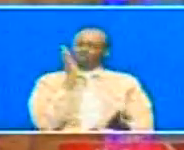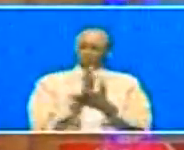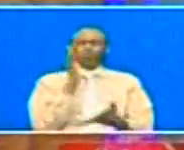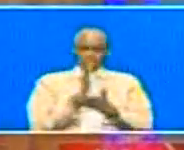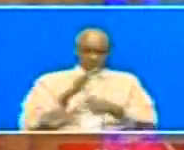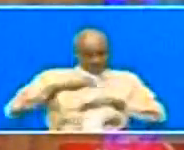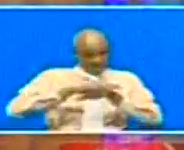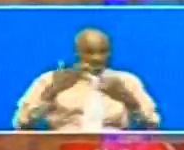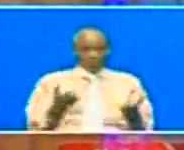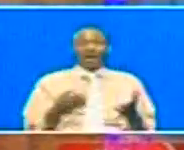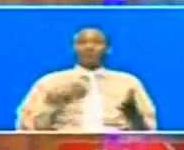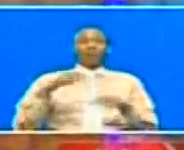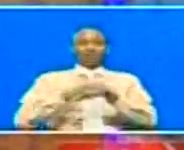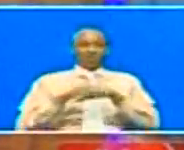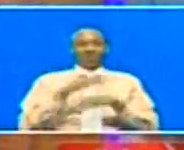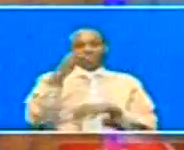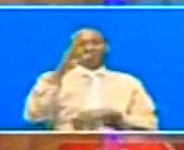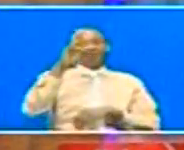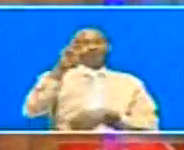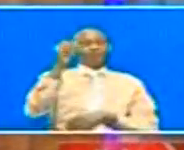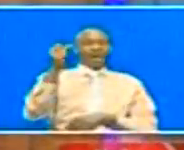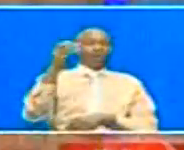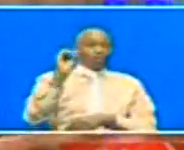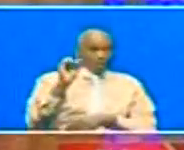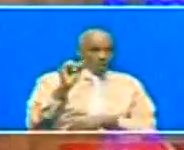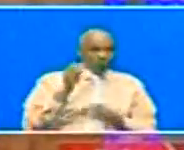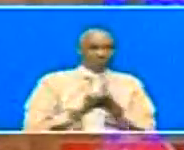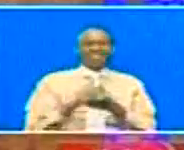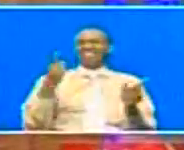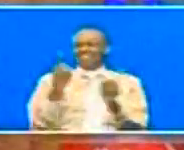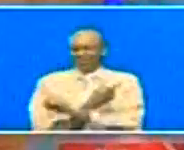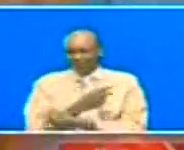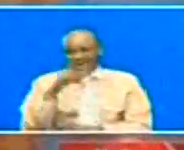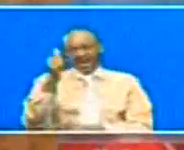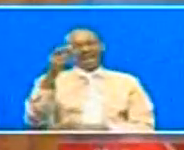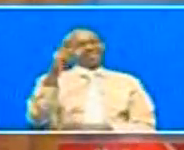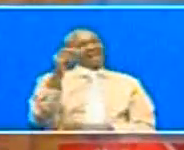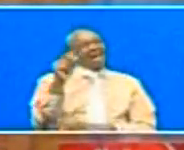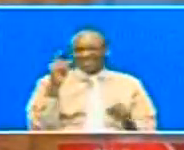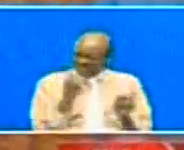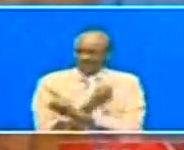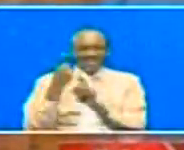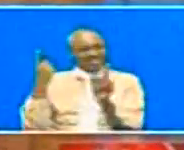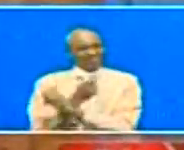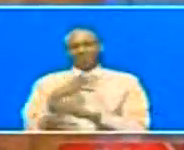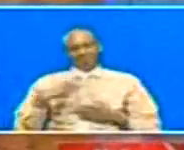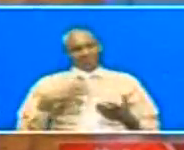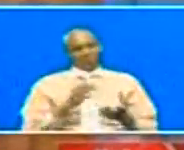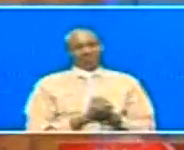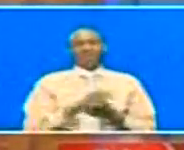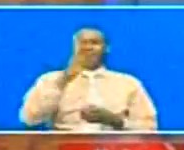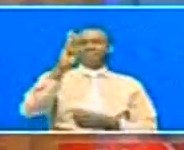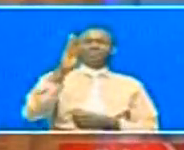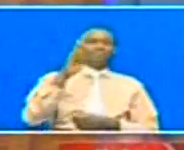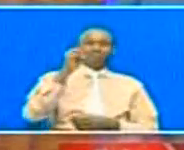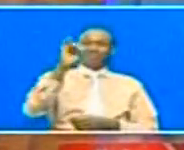From Franco. From Franco to Tabule to Kanda Bongo Man. All of that. Yes. Billy Abel.